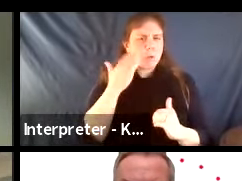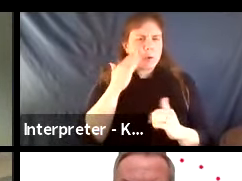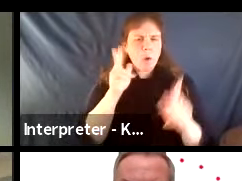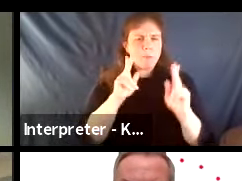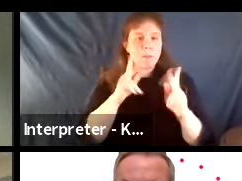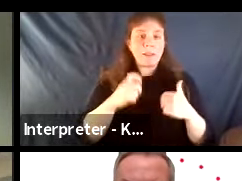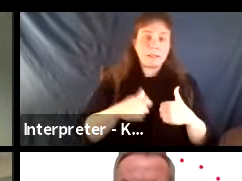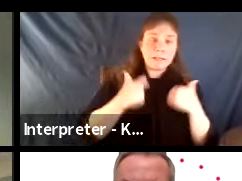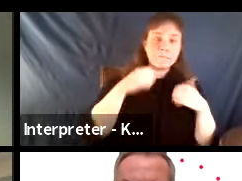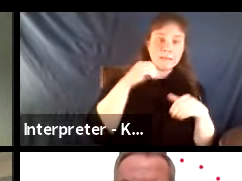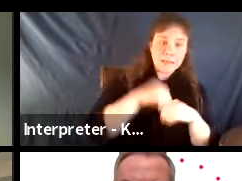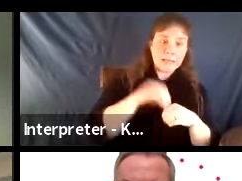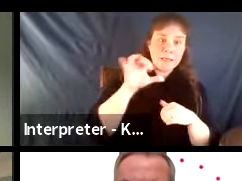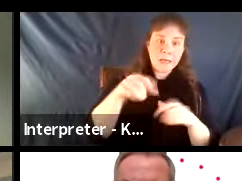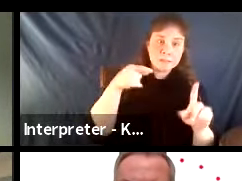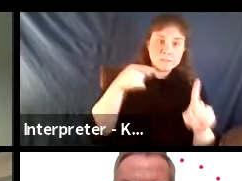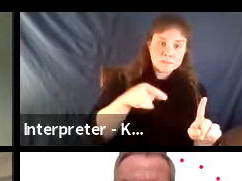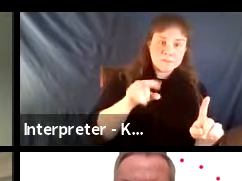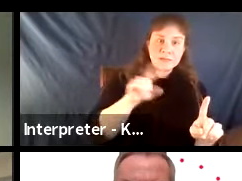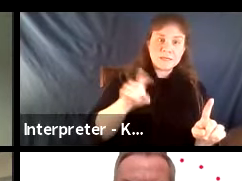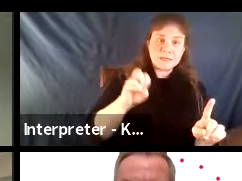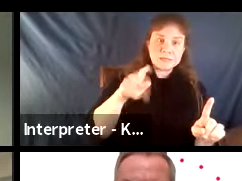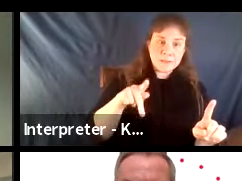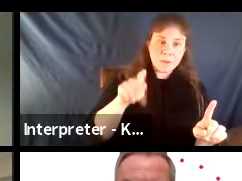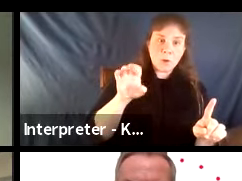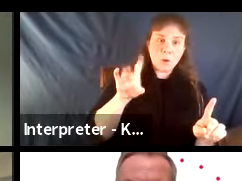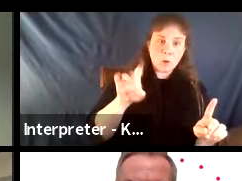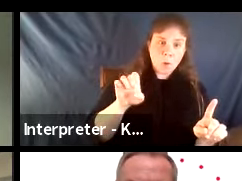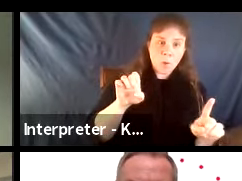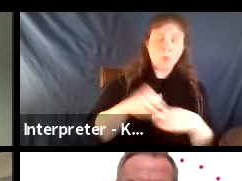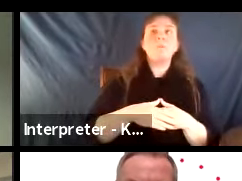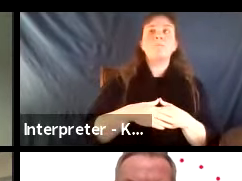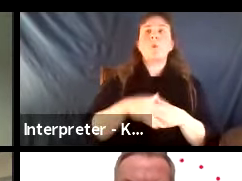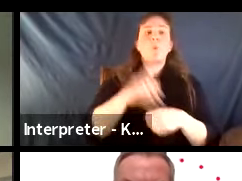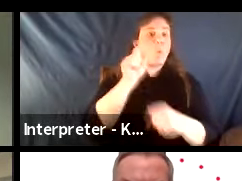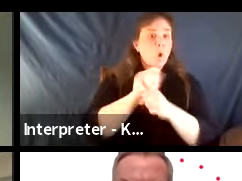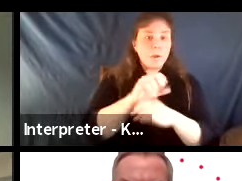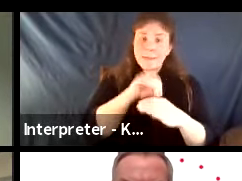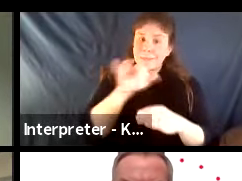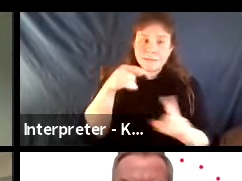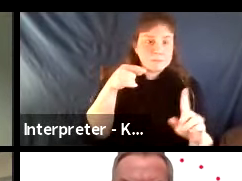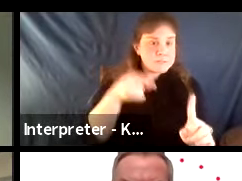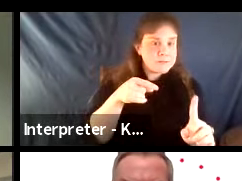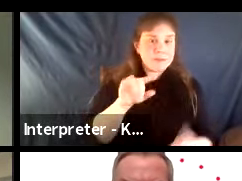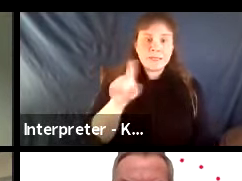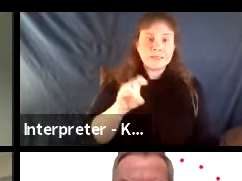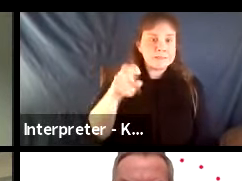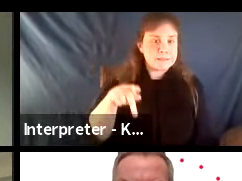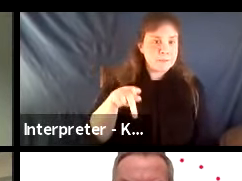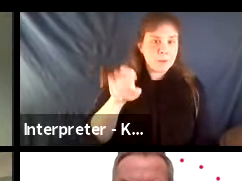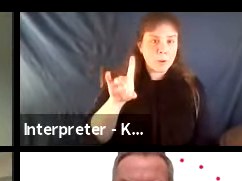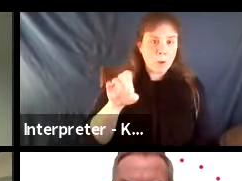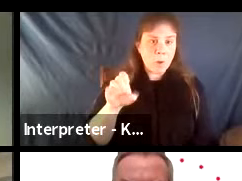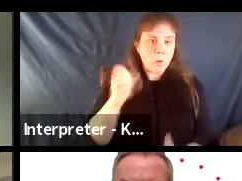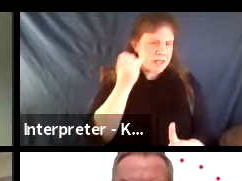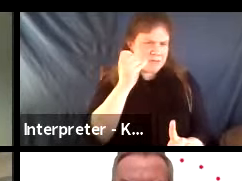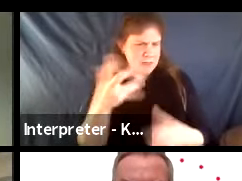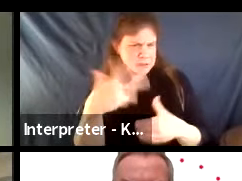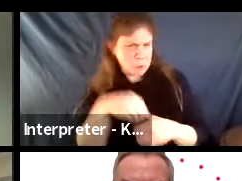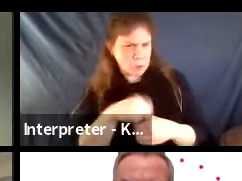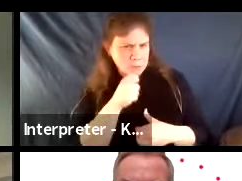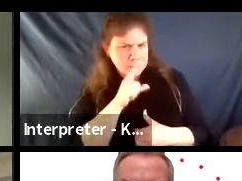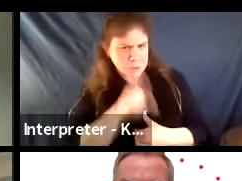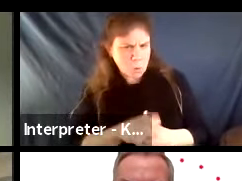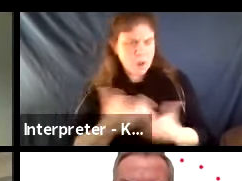included in, in the definitions? How do we make sure that